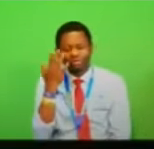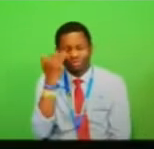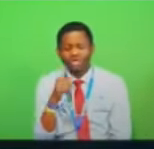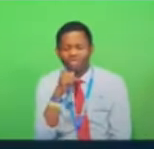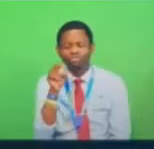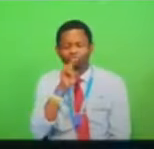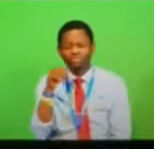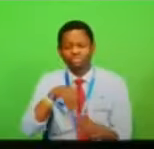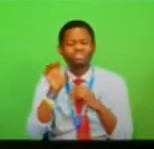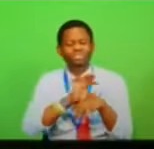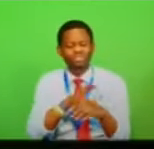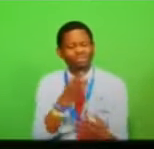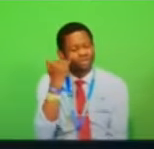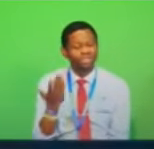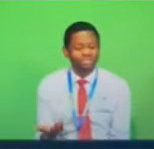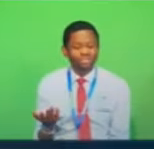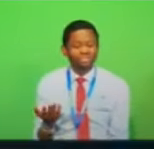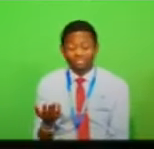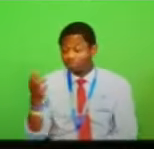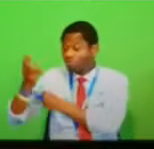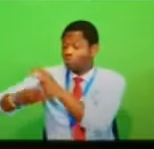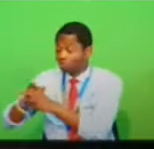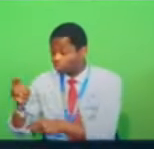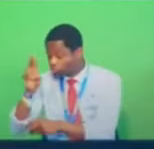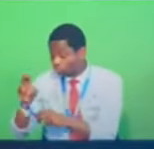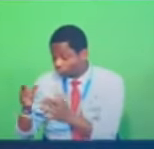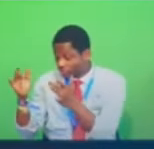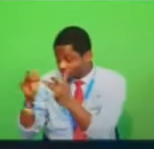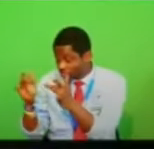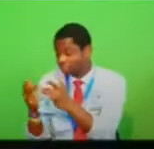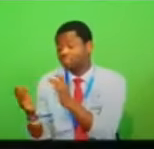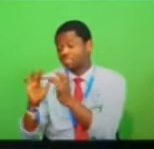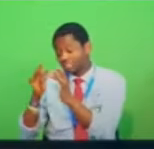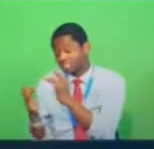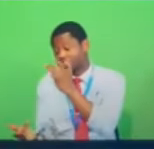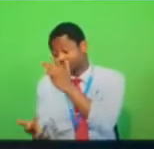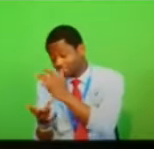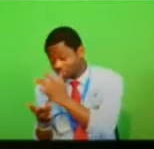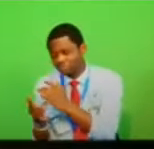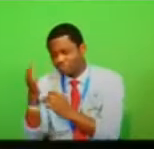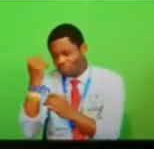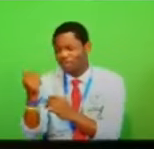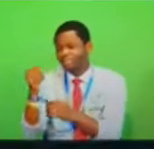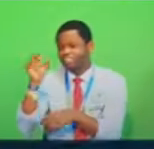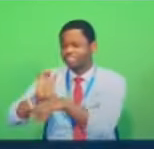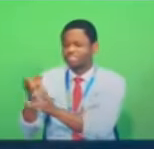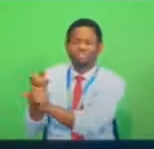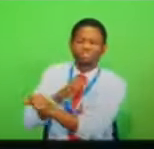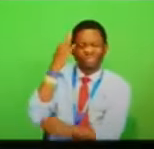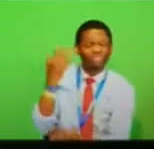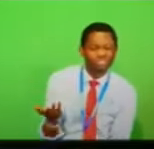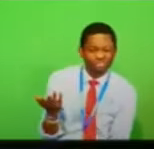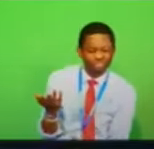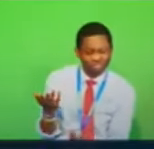church? The church must master artificial intelligence and use them properly. Let us use these